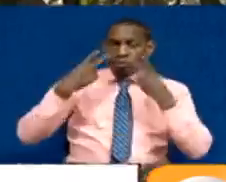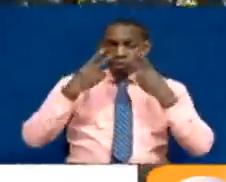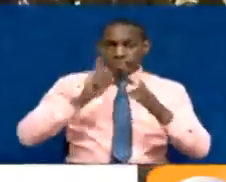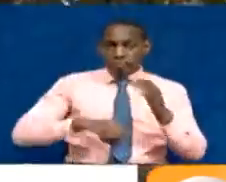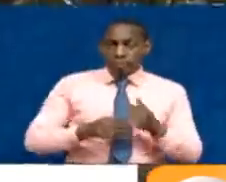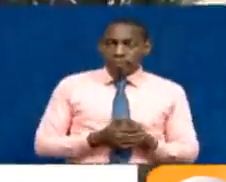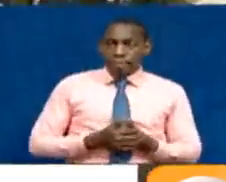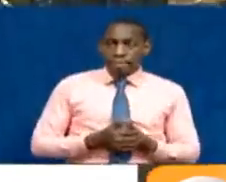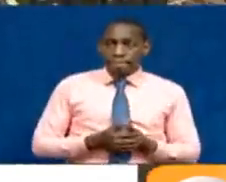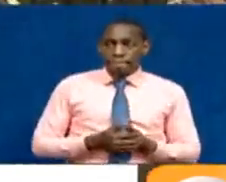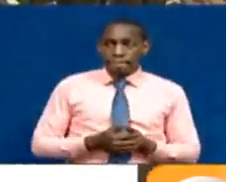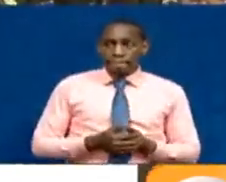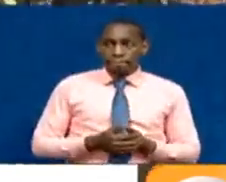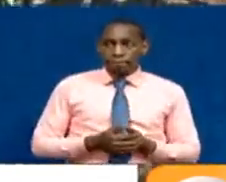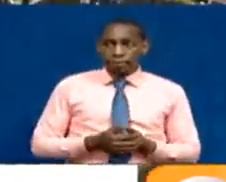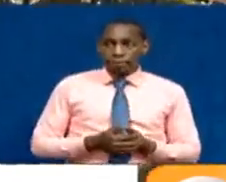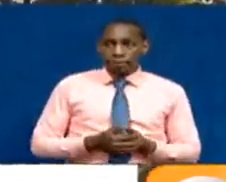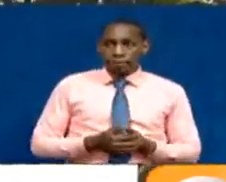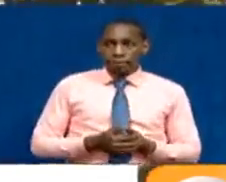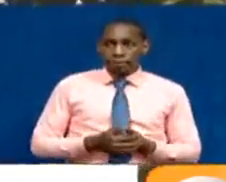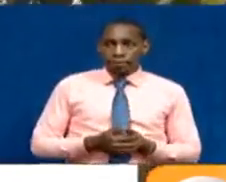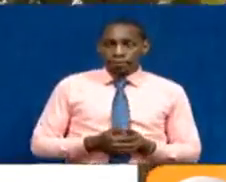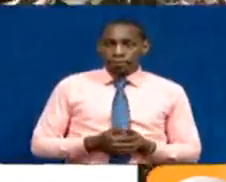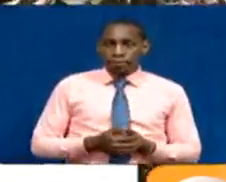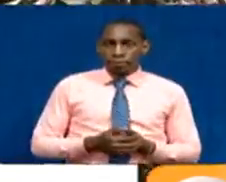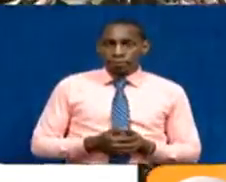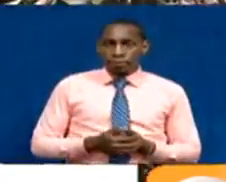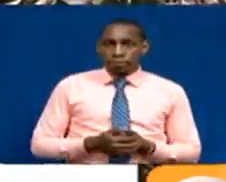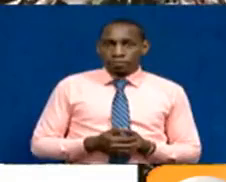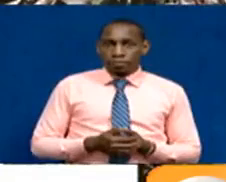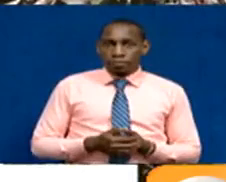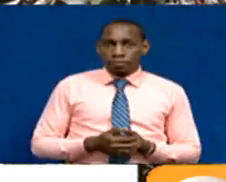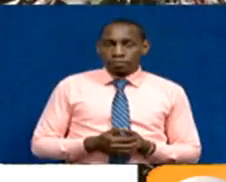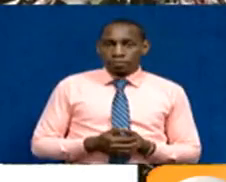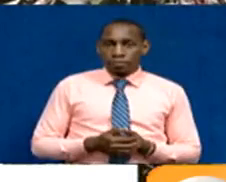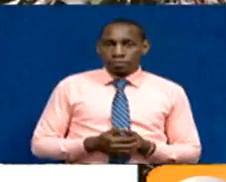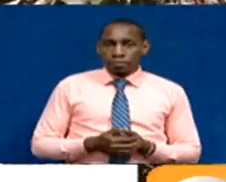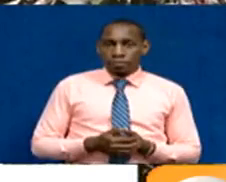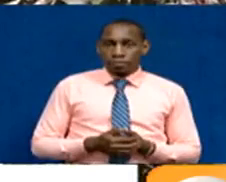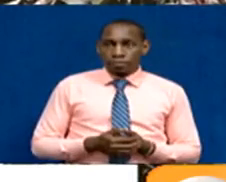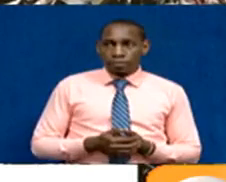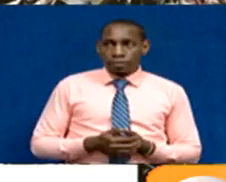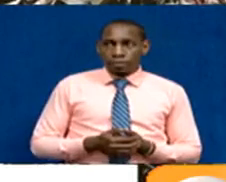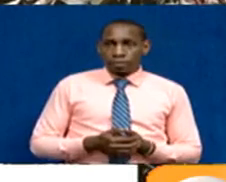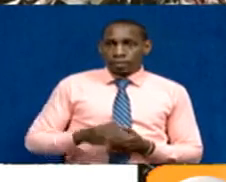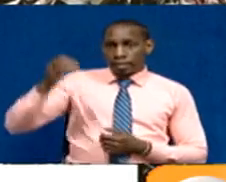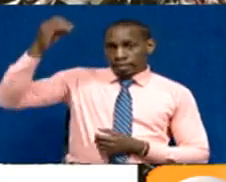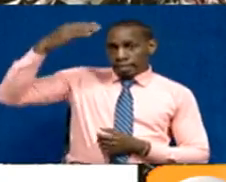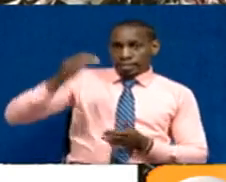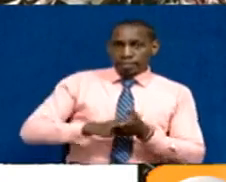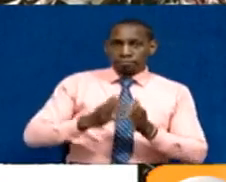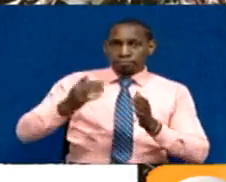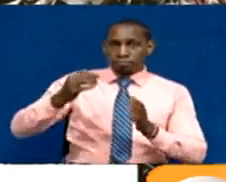that there is a lot of weeds. They lime each to other. Yeah. The reflection of that